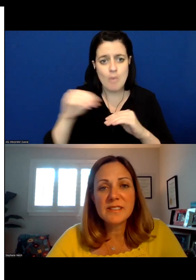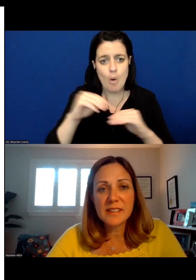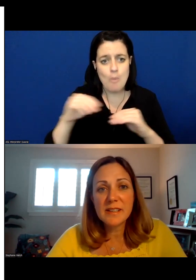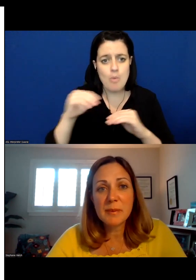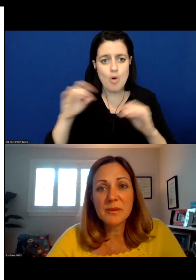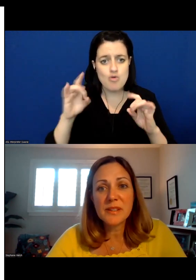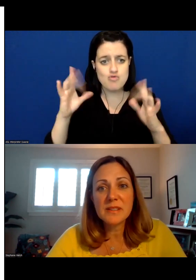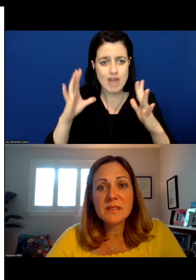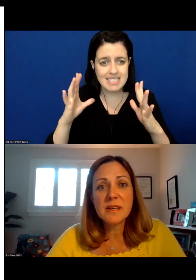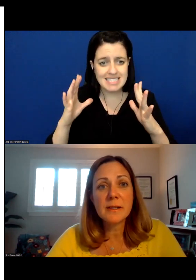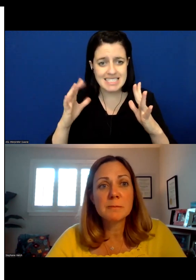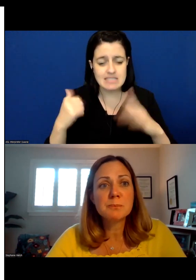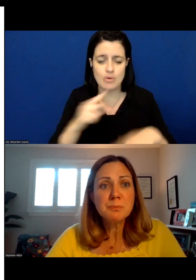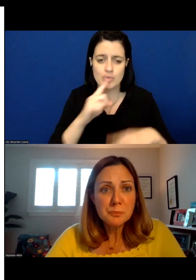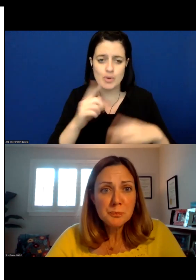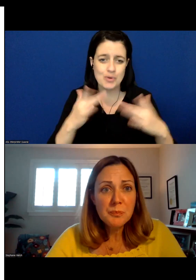Really excited about this.